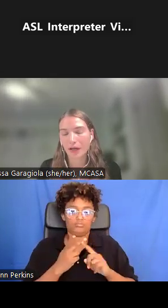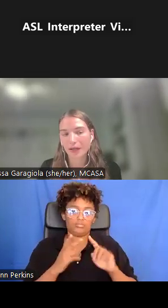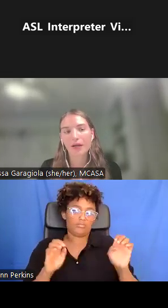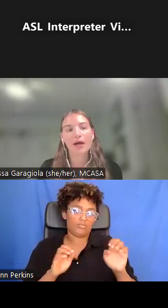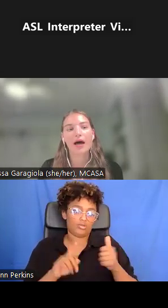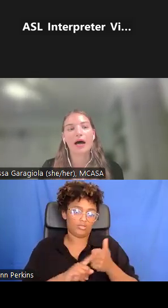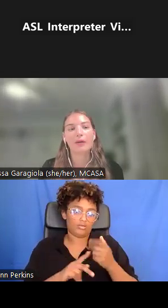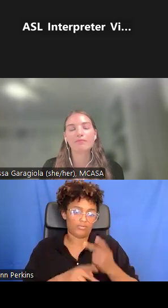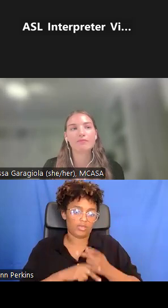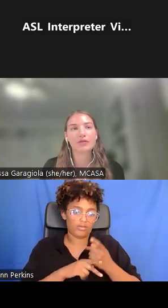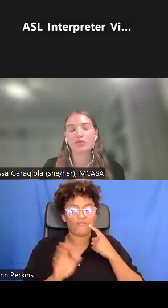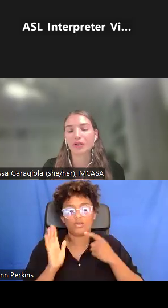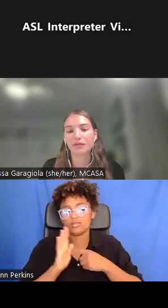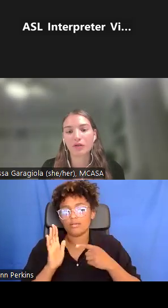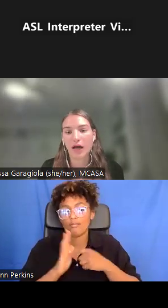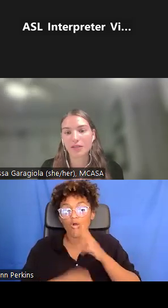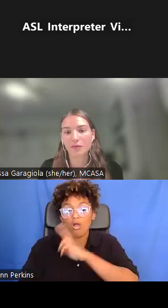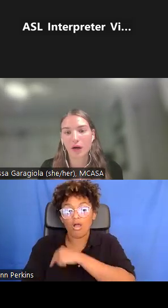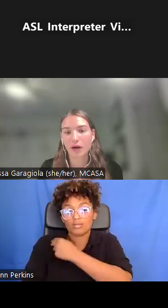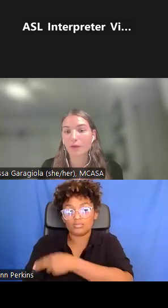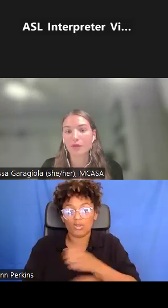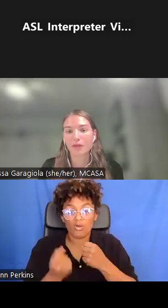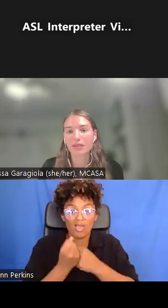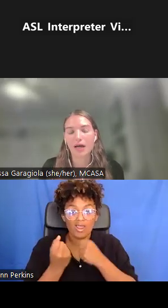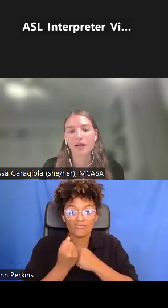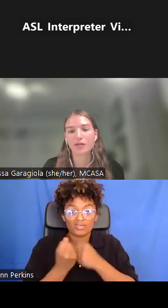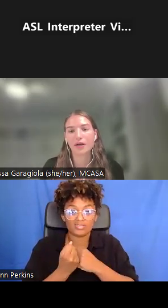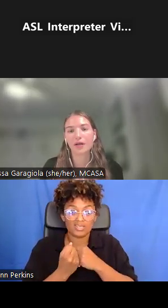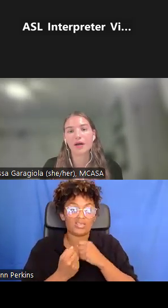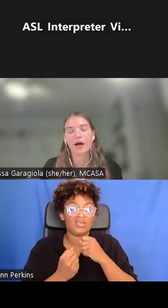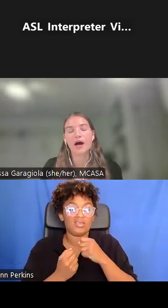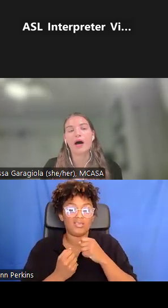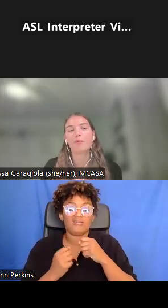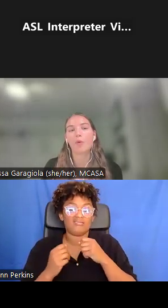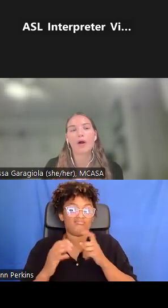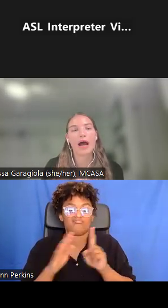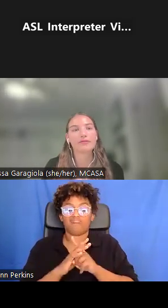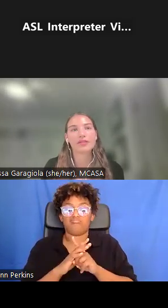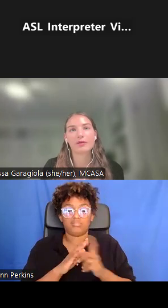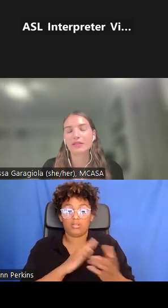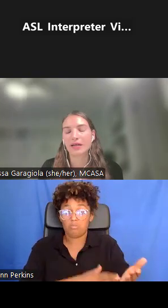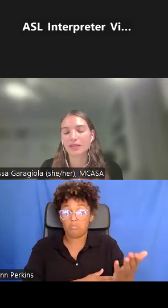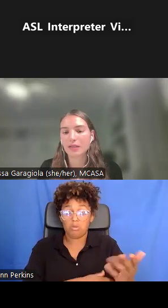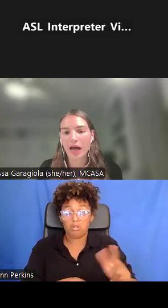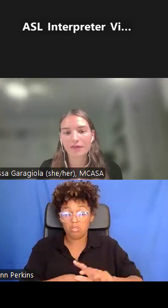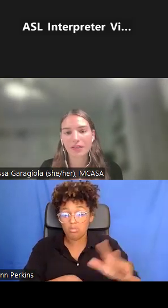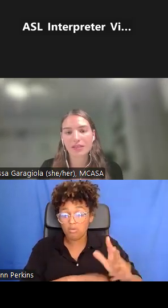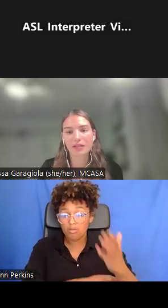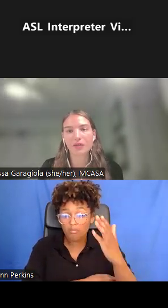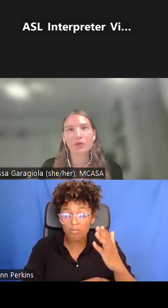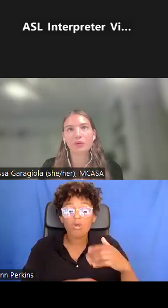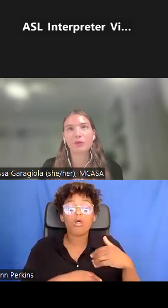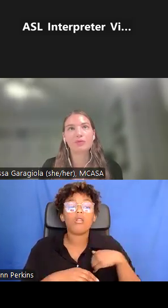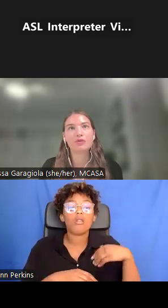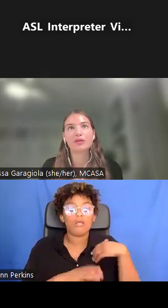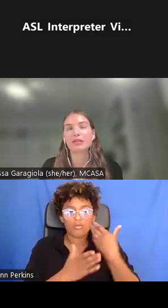the morning, and you drink a full glass of water. Maybe you're really dehydrated. Or after some intense legal